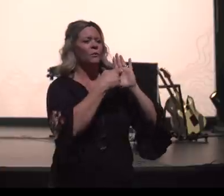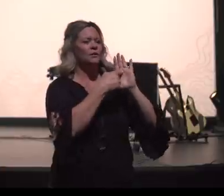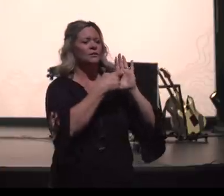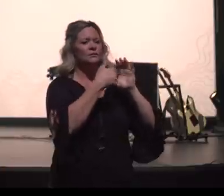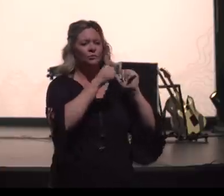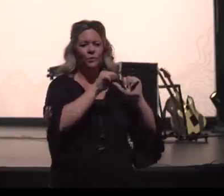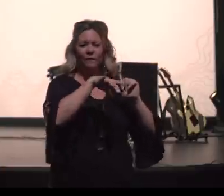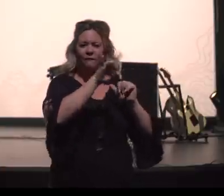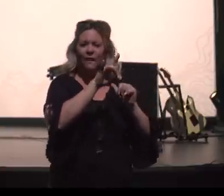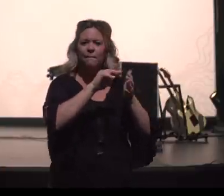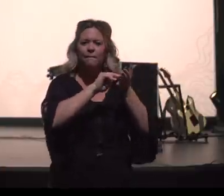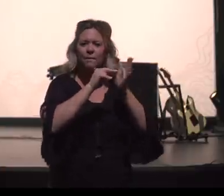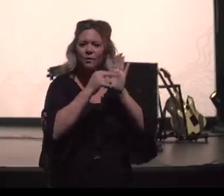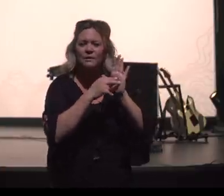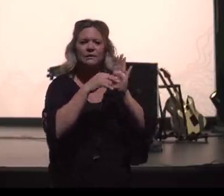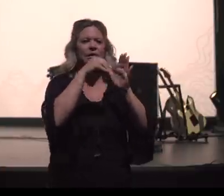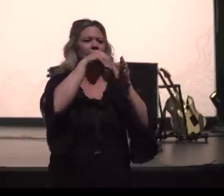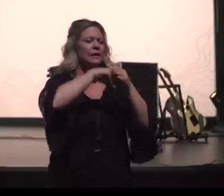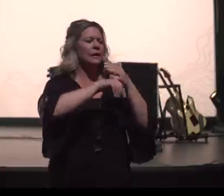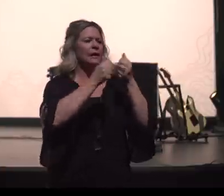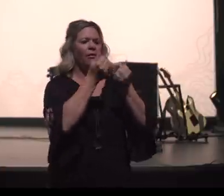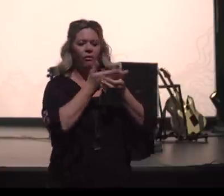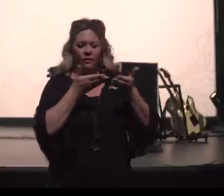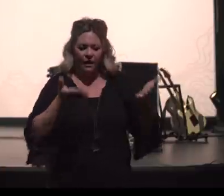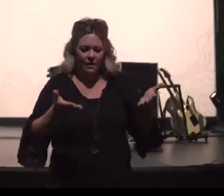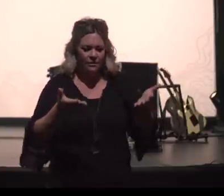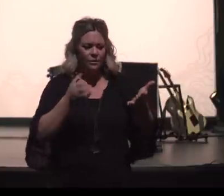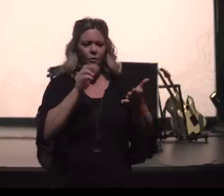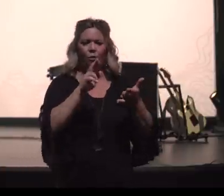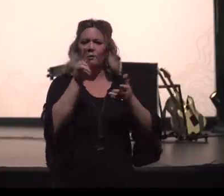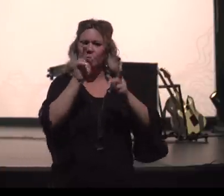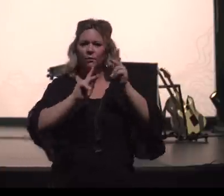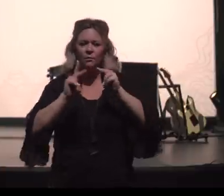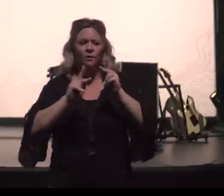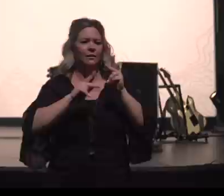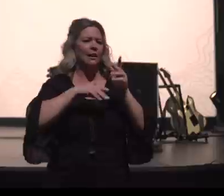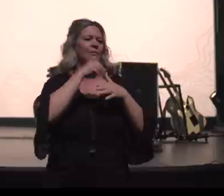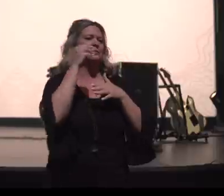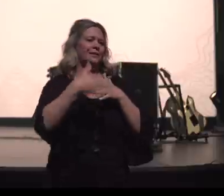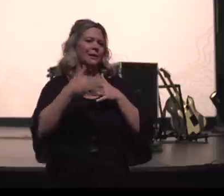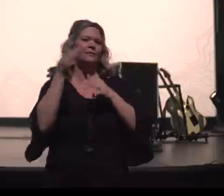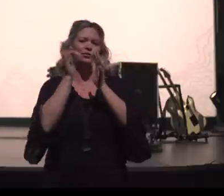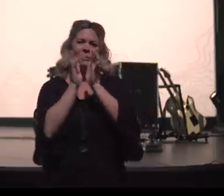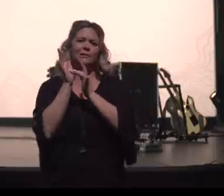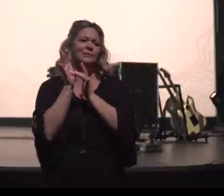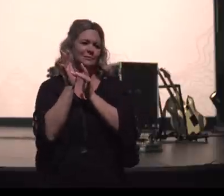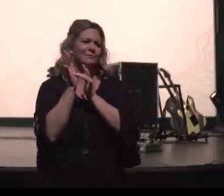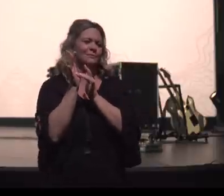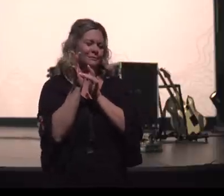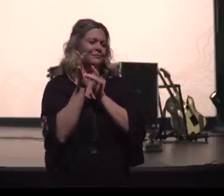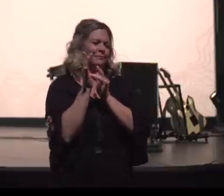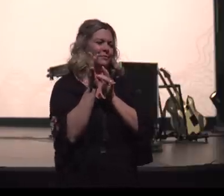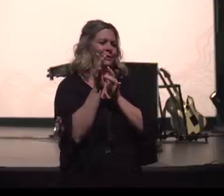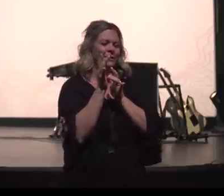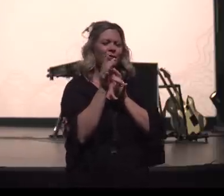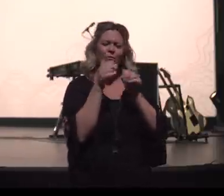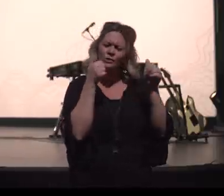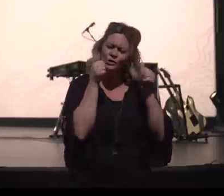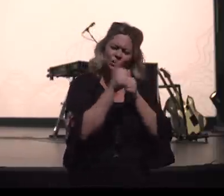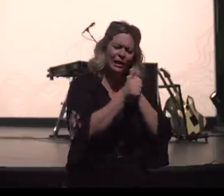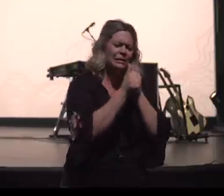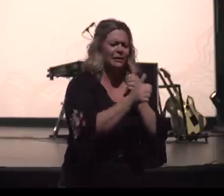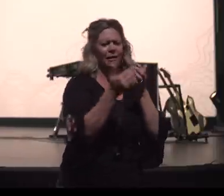purpose in anything or anyone outside of Jesus. It's what we just talked about. You've been